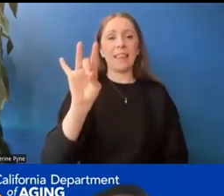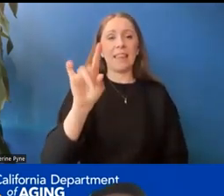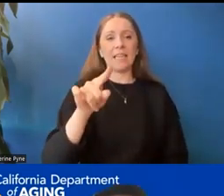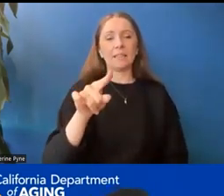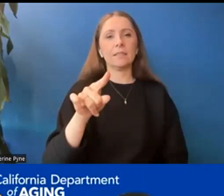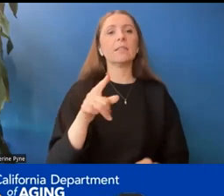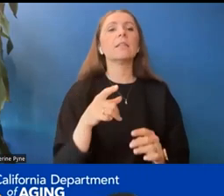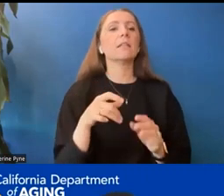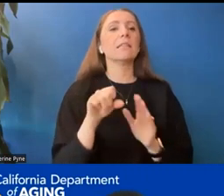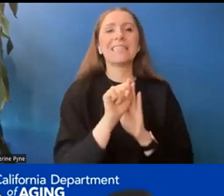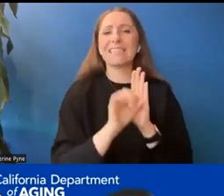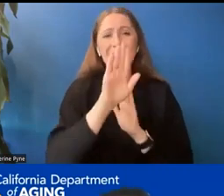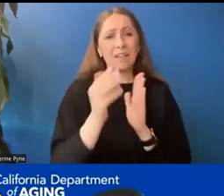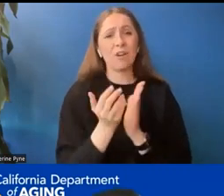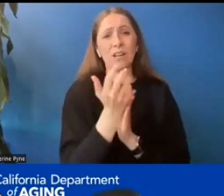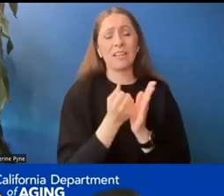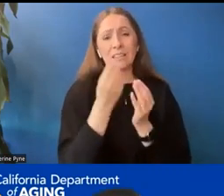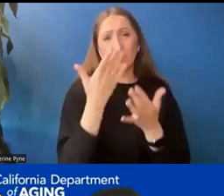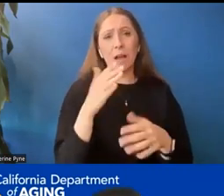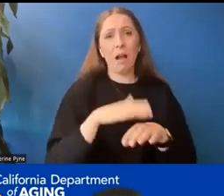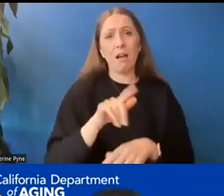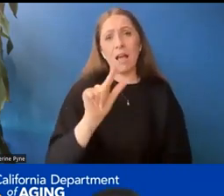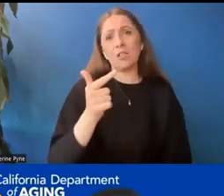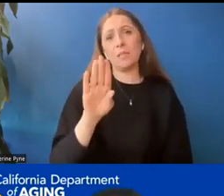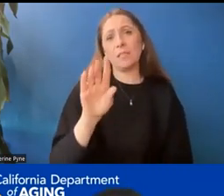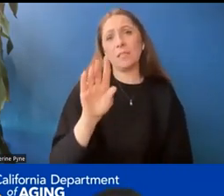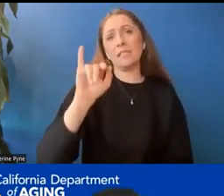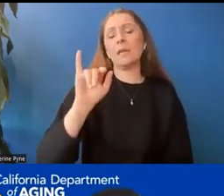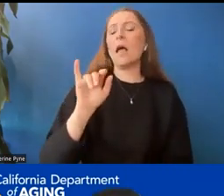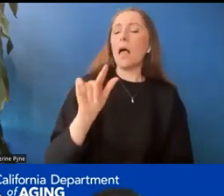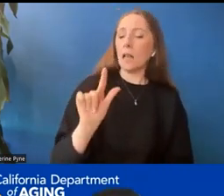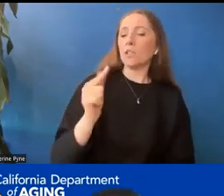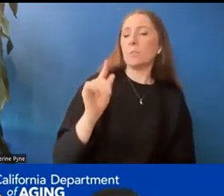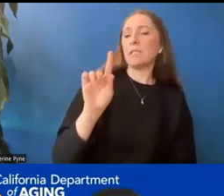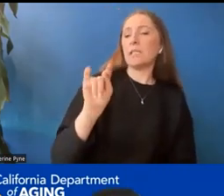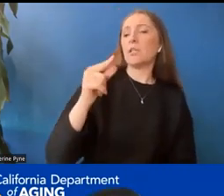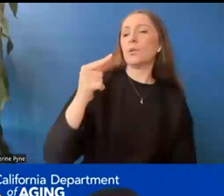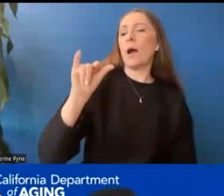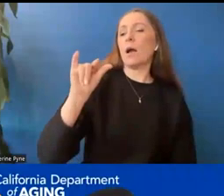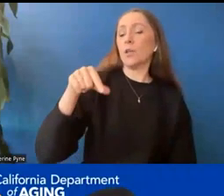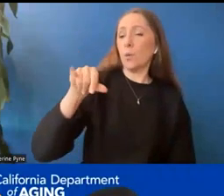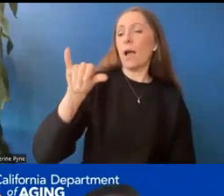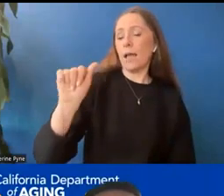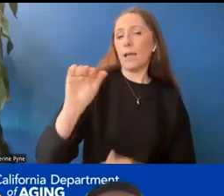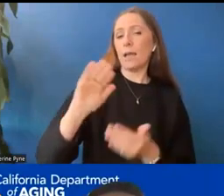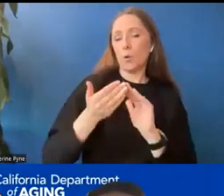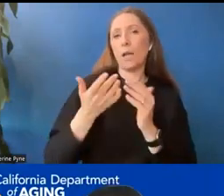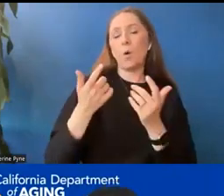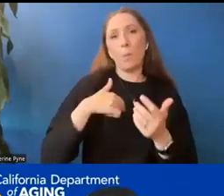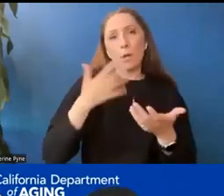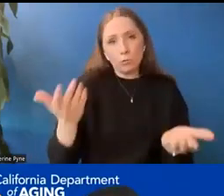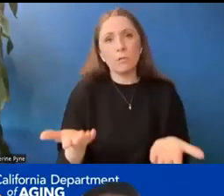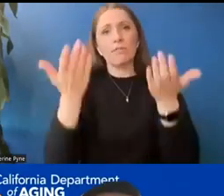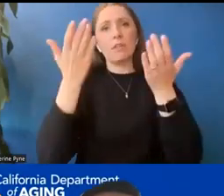because the state's never collected data on the older adult LGBTQIA community. And all the work that we undertake is grounded with equity and lifting up